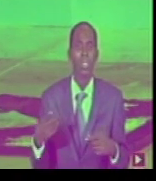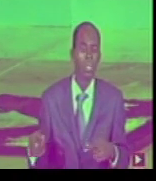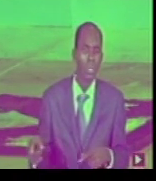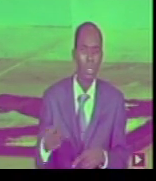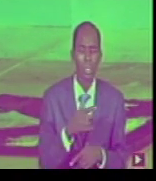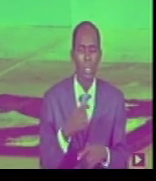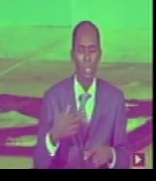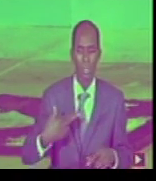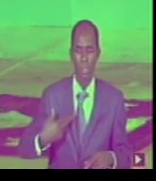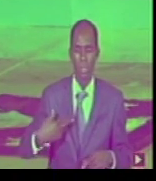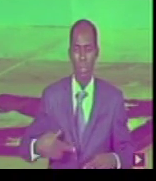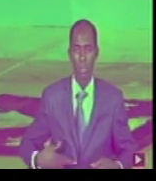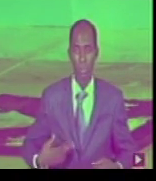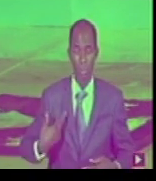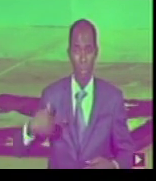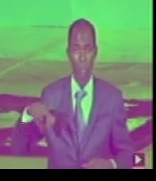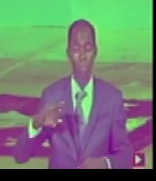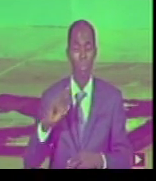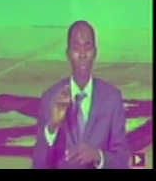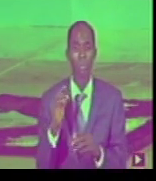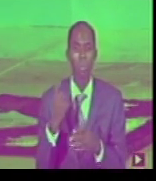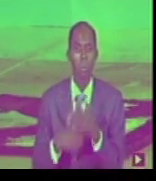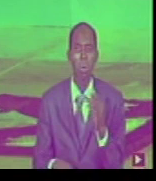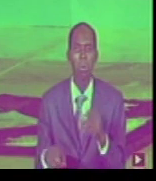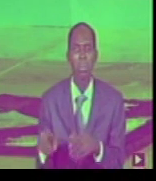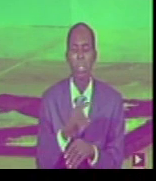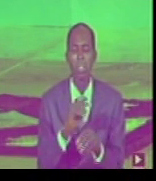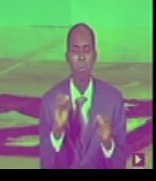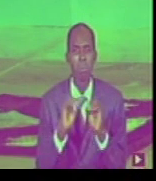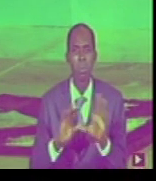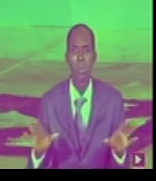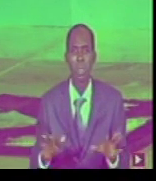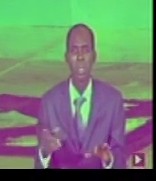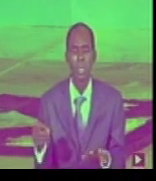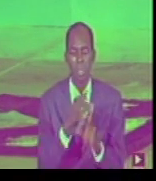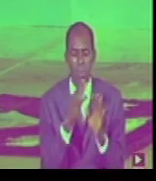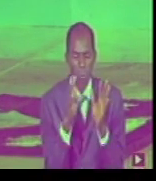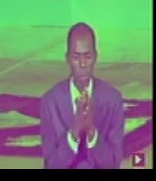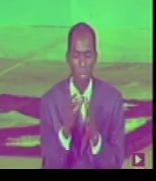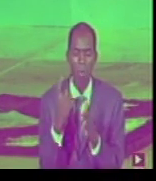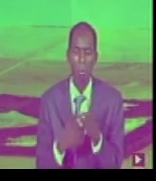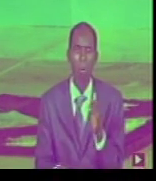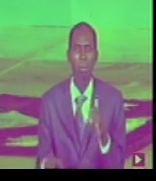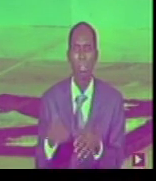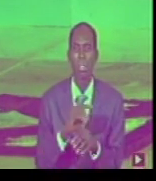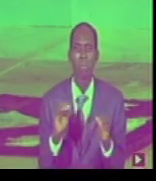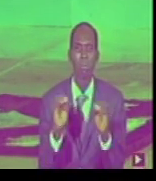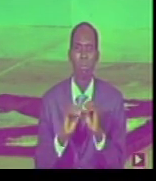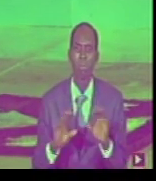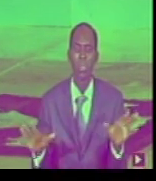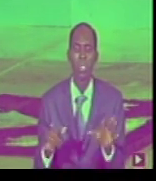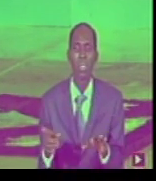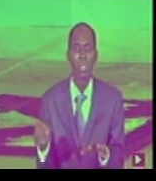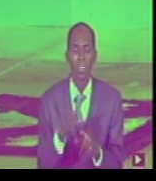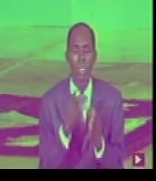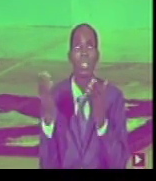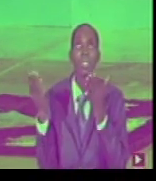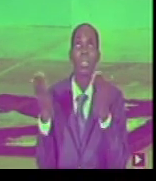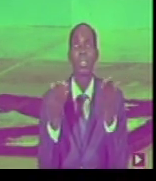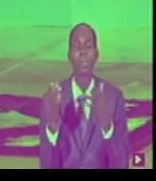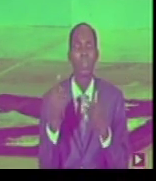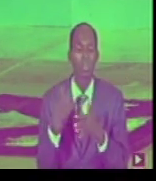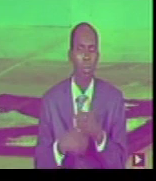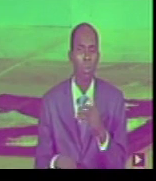nothing. Their prayers cost them nothing. Their service cost them